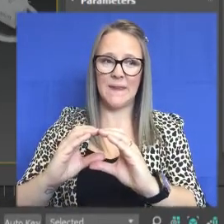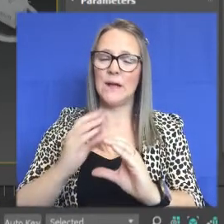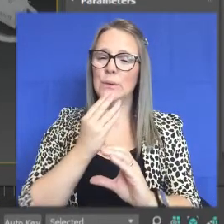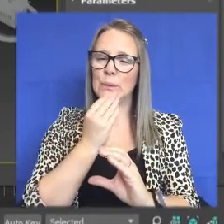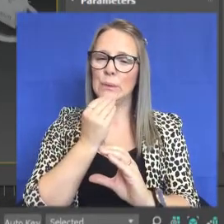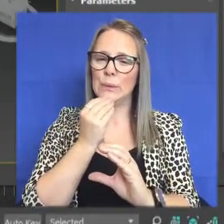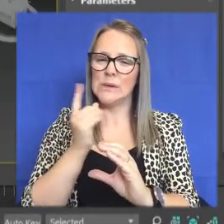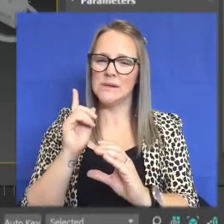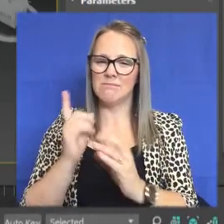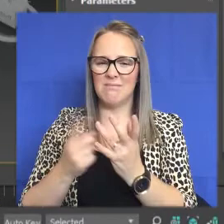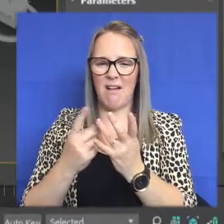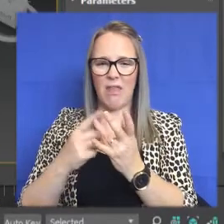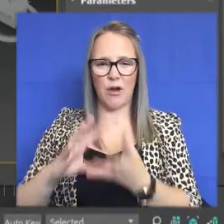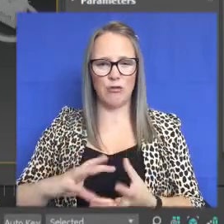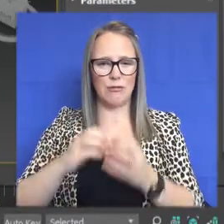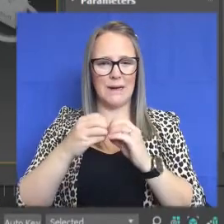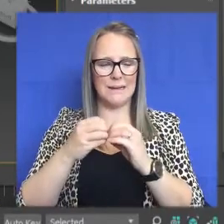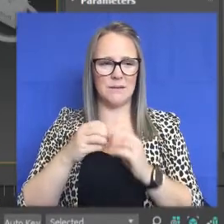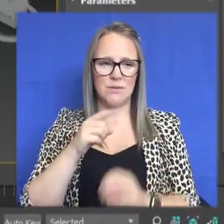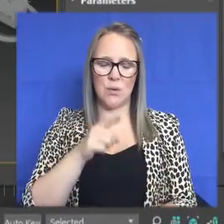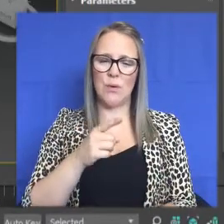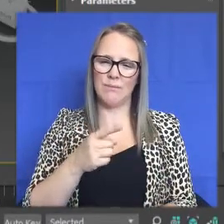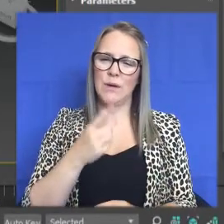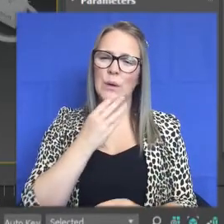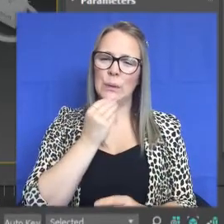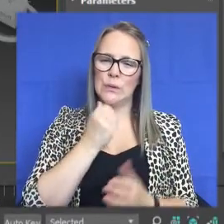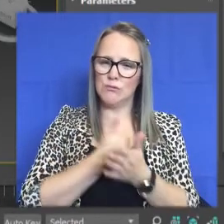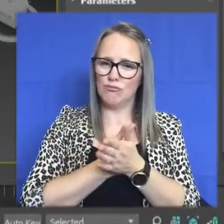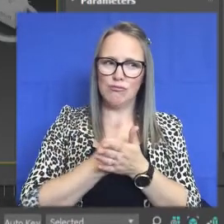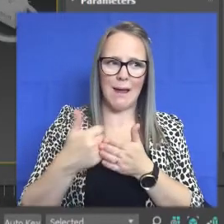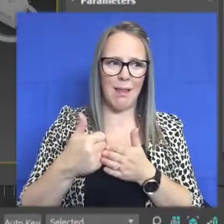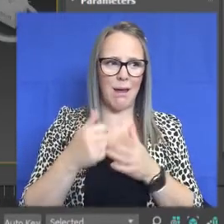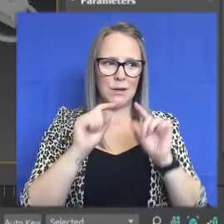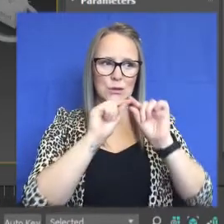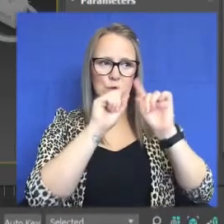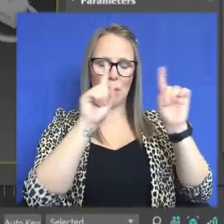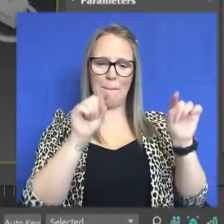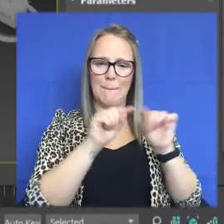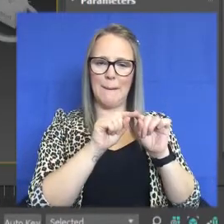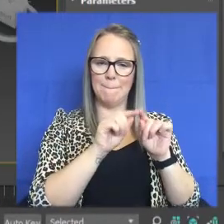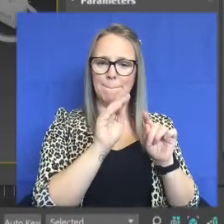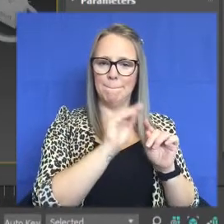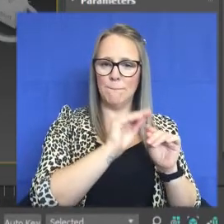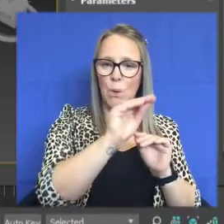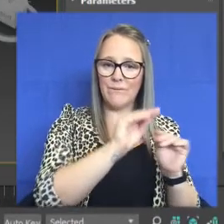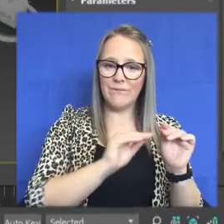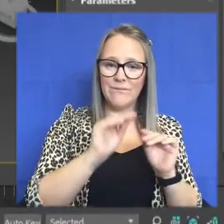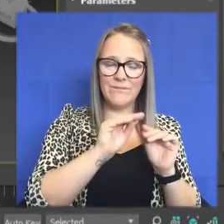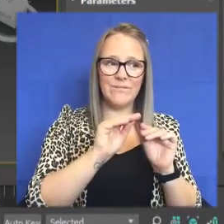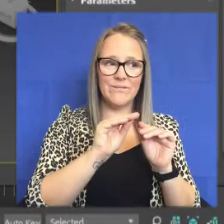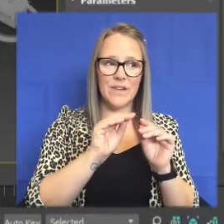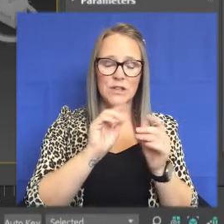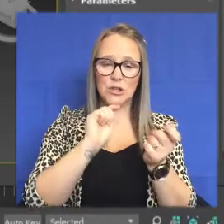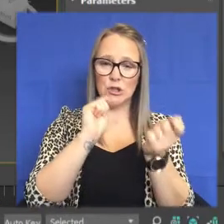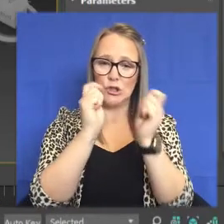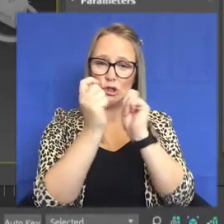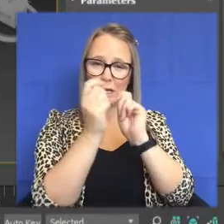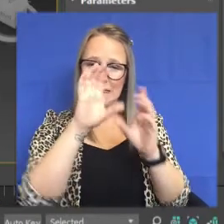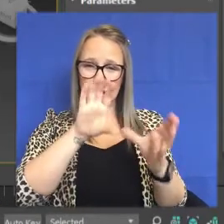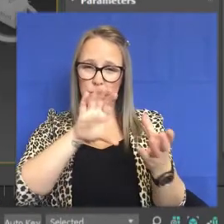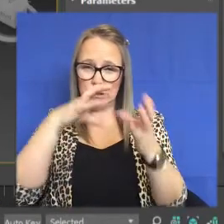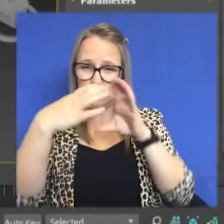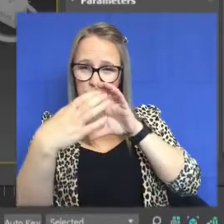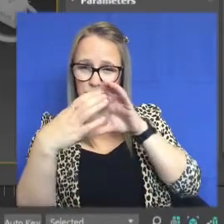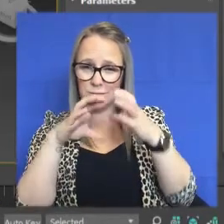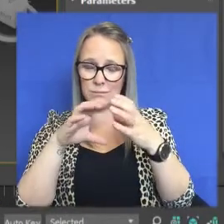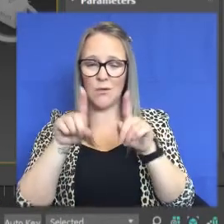common tools that you use within the first week or so, which is the move tool, the rotate tool, and the uniform and scale tool. So to start off, if we